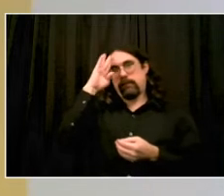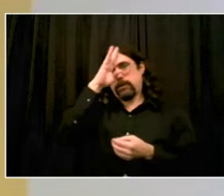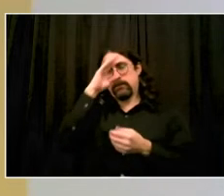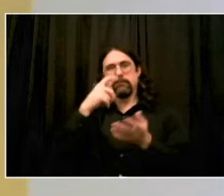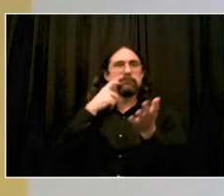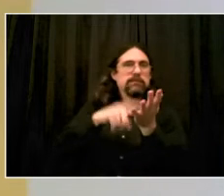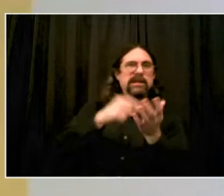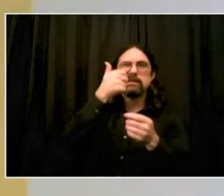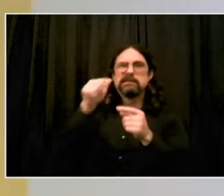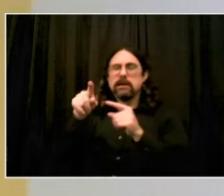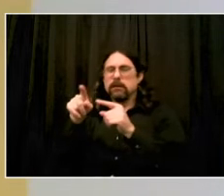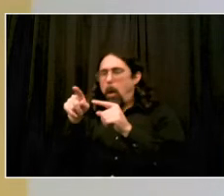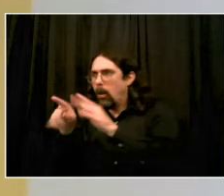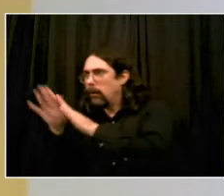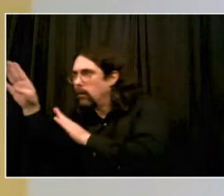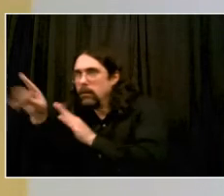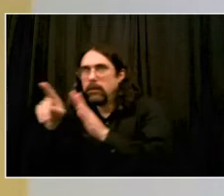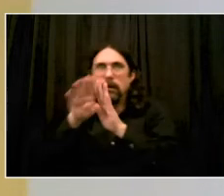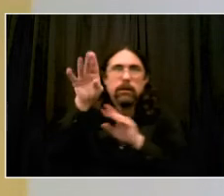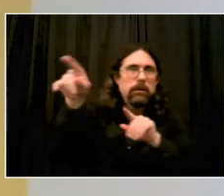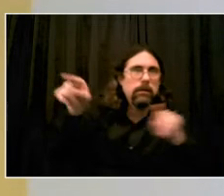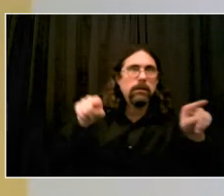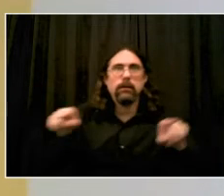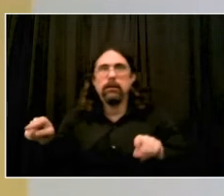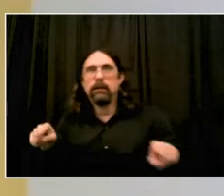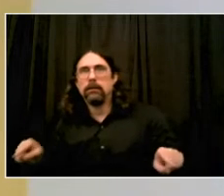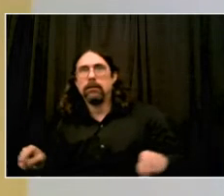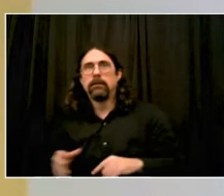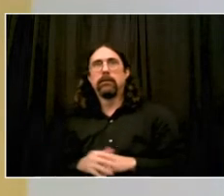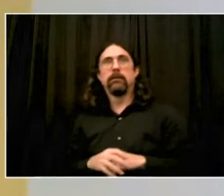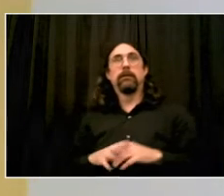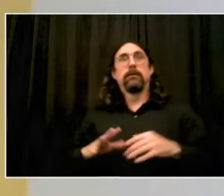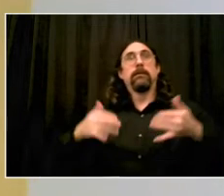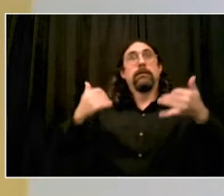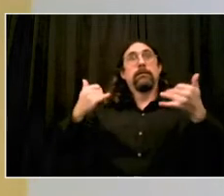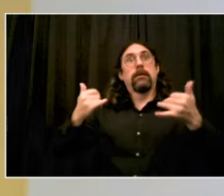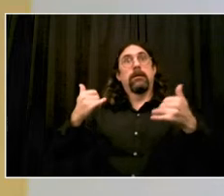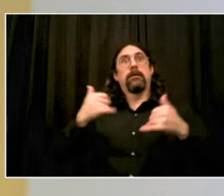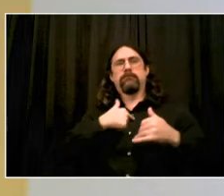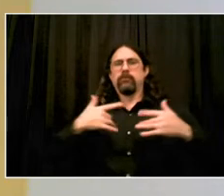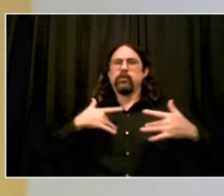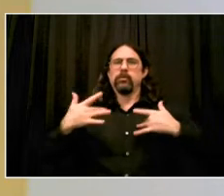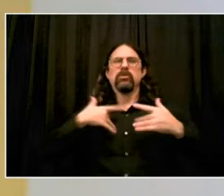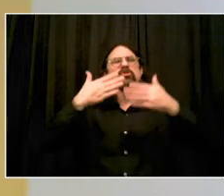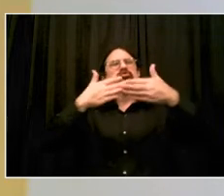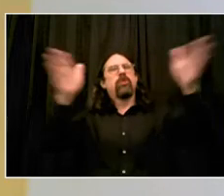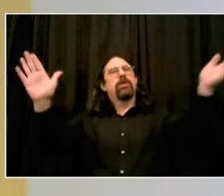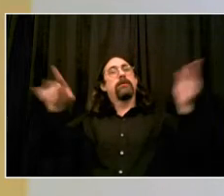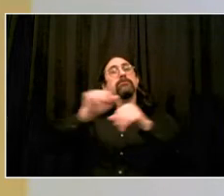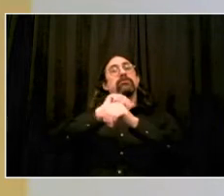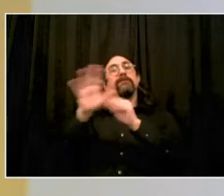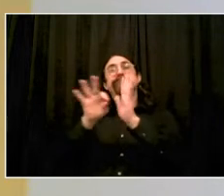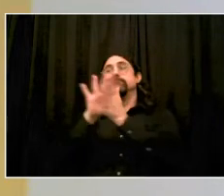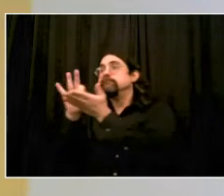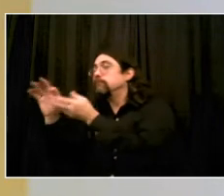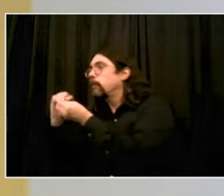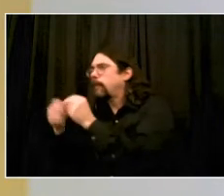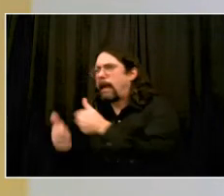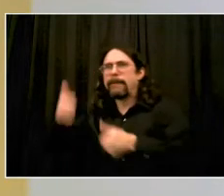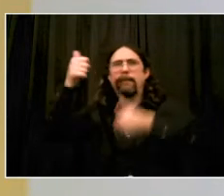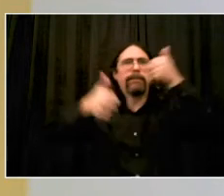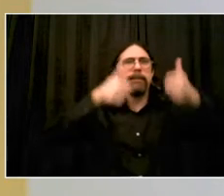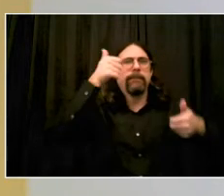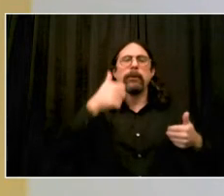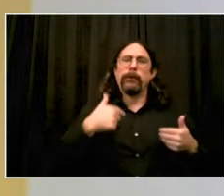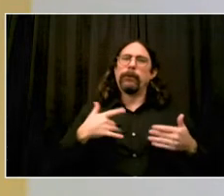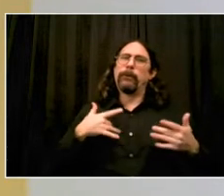concerning. We're also really looking at the type of cases. We know that severe illness will certainly